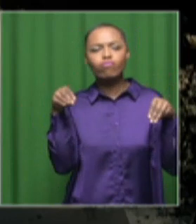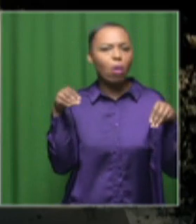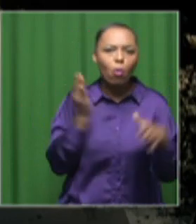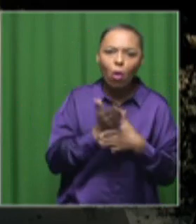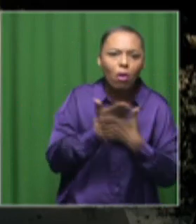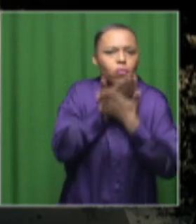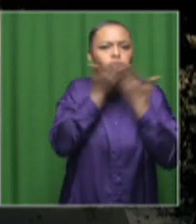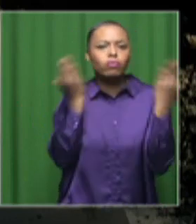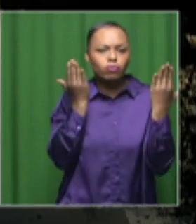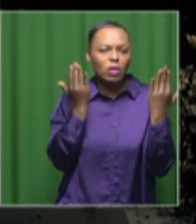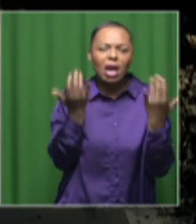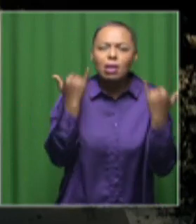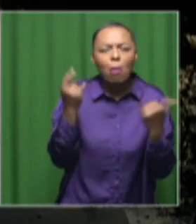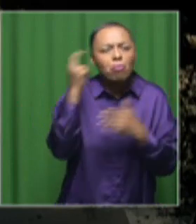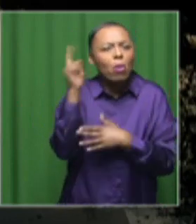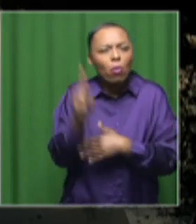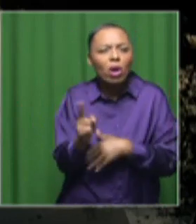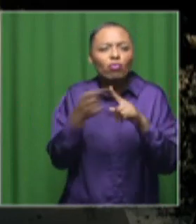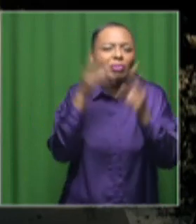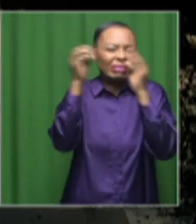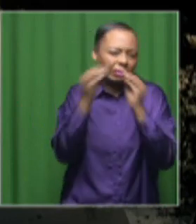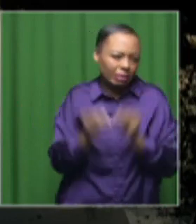Very briefly from both of you. Professor?